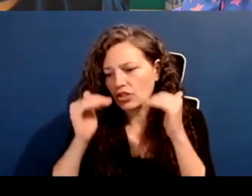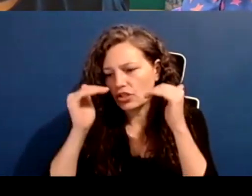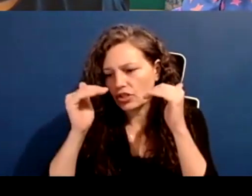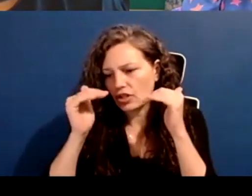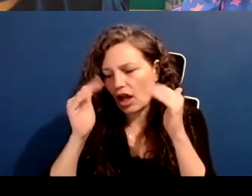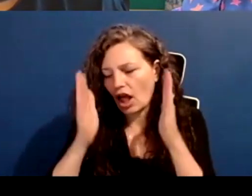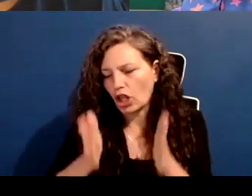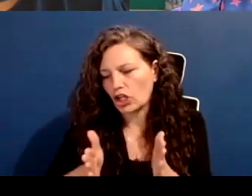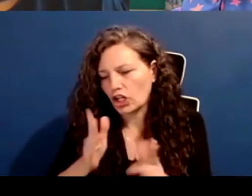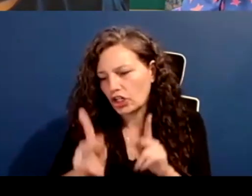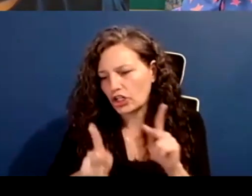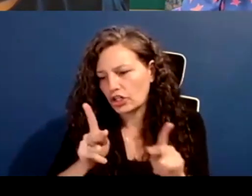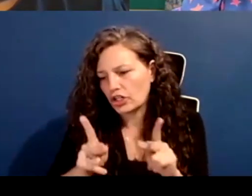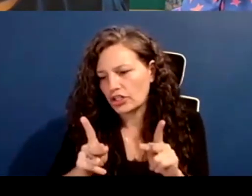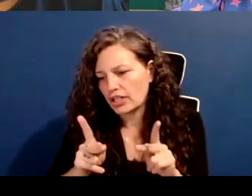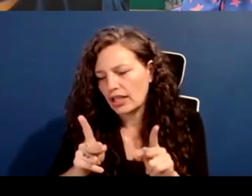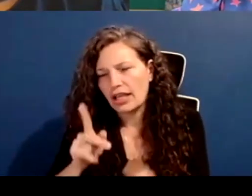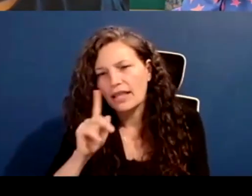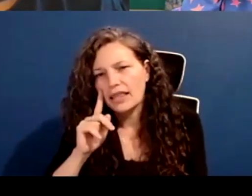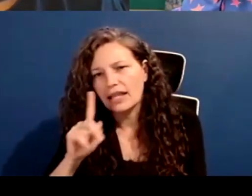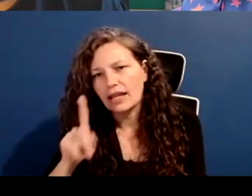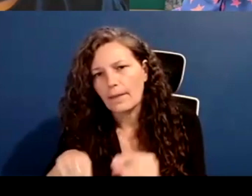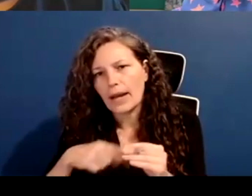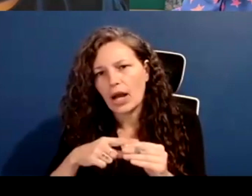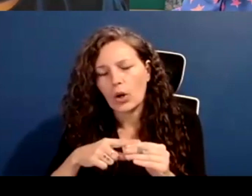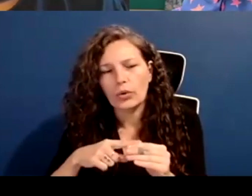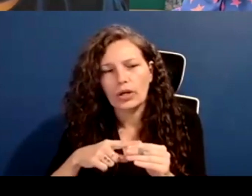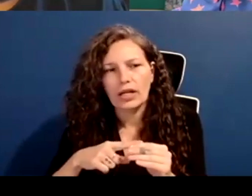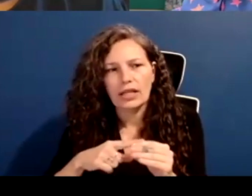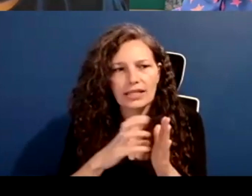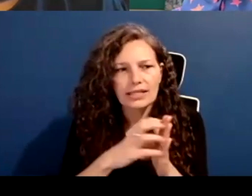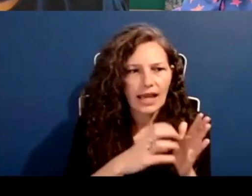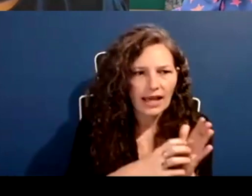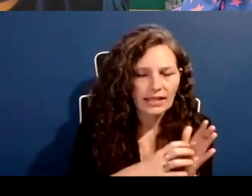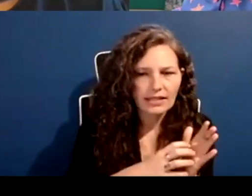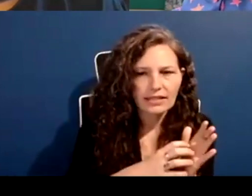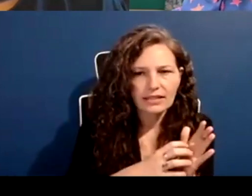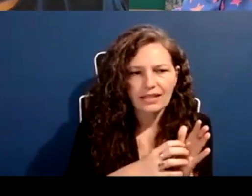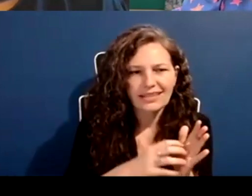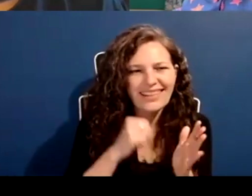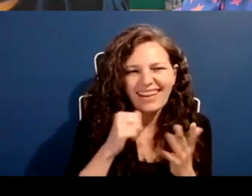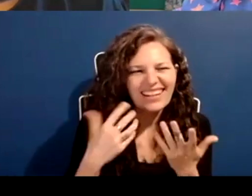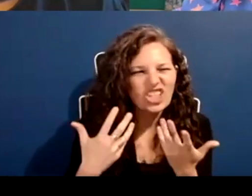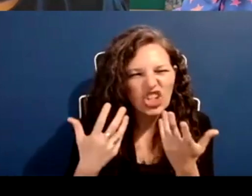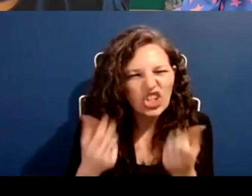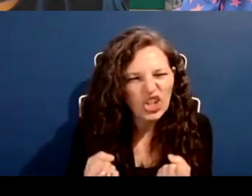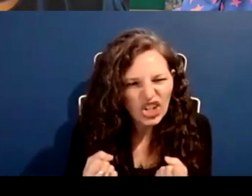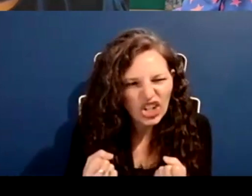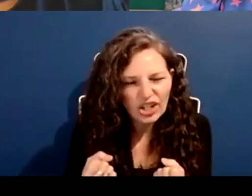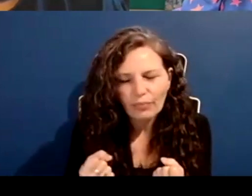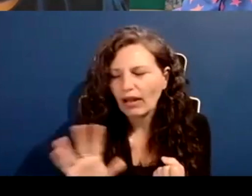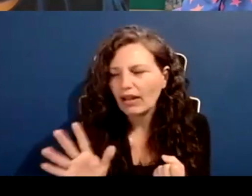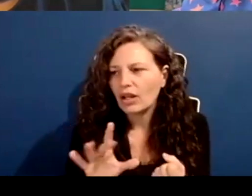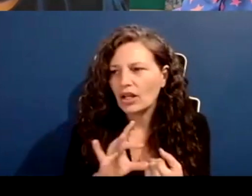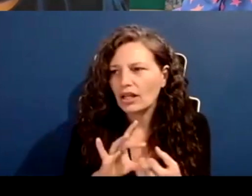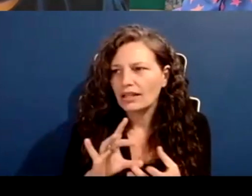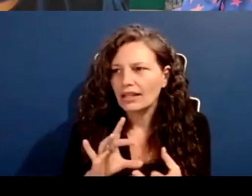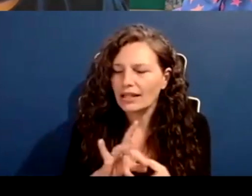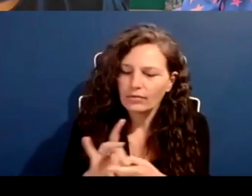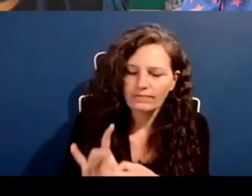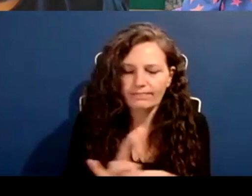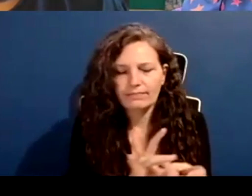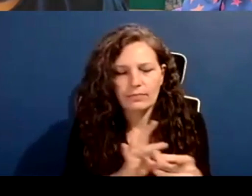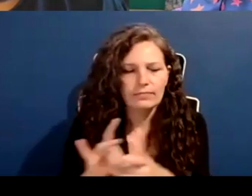so much a focus on cure, but a focus on restoring people to their community, healing by being in relationship.